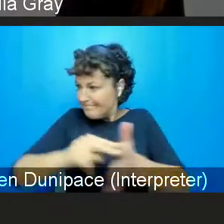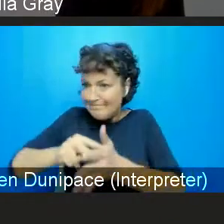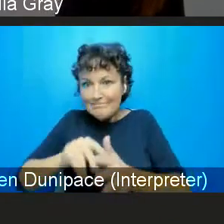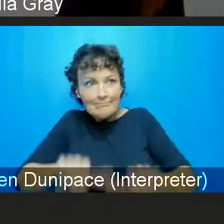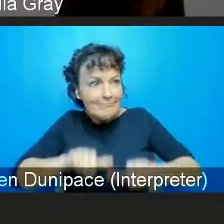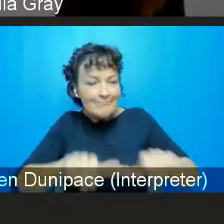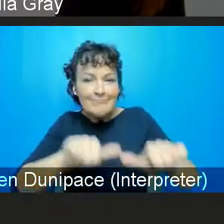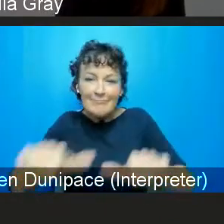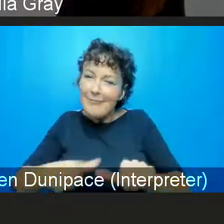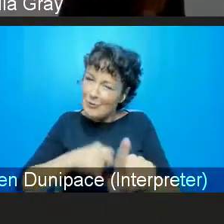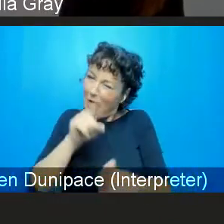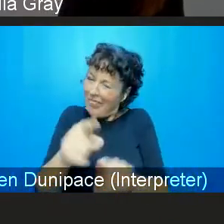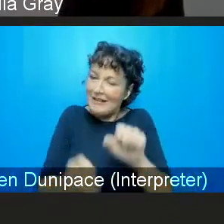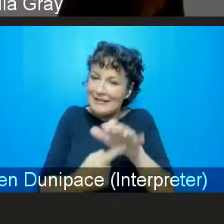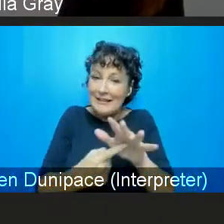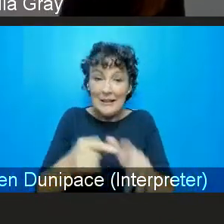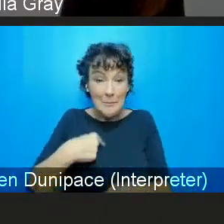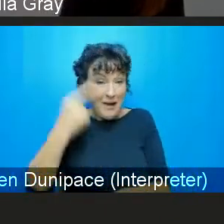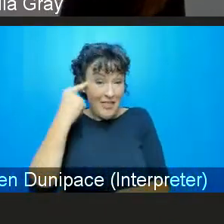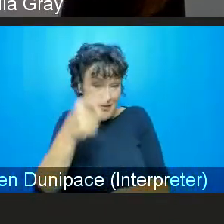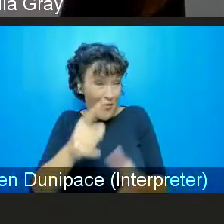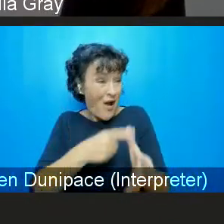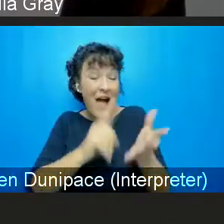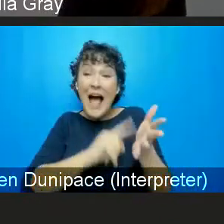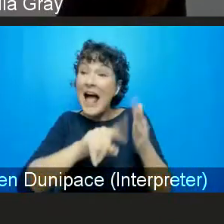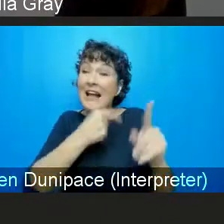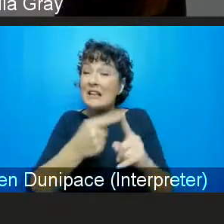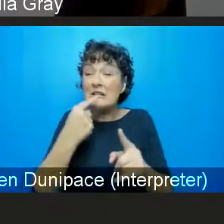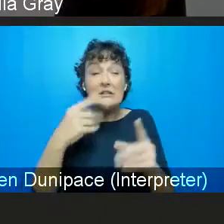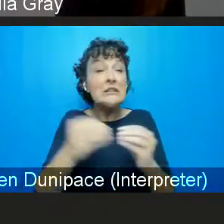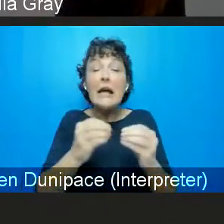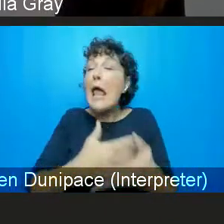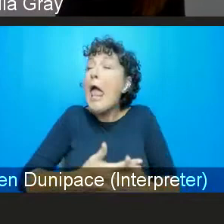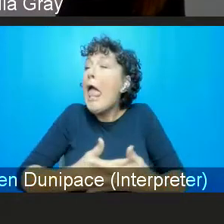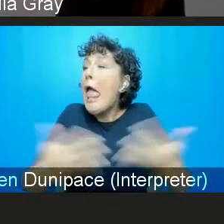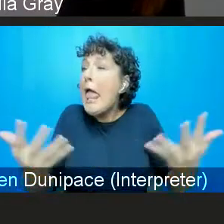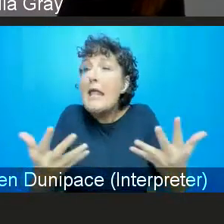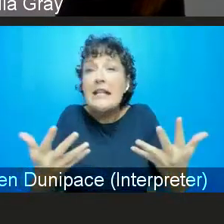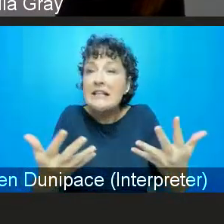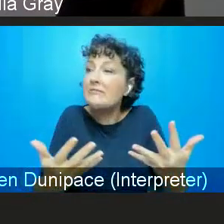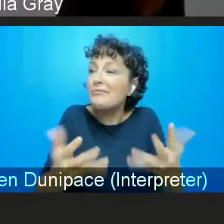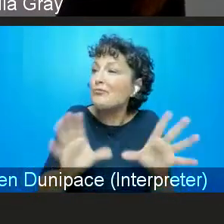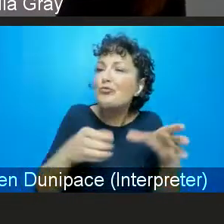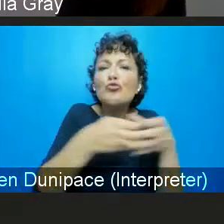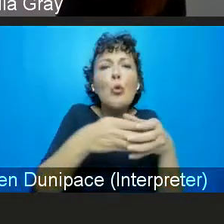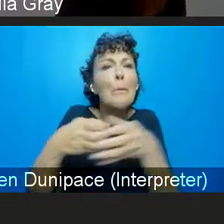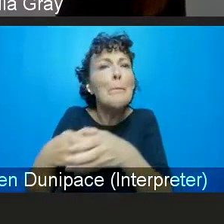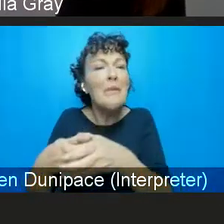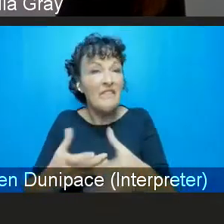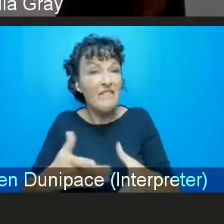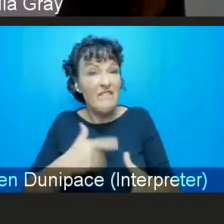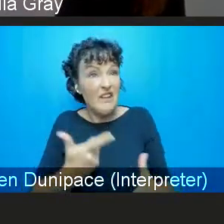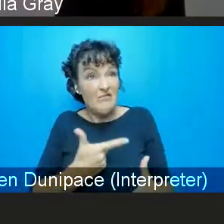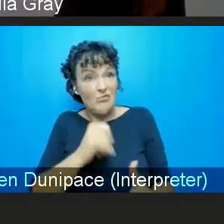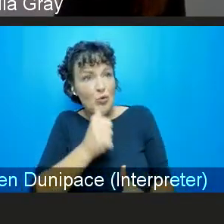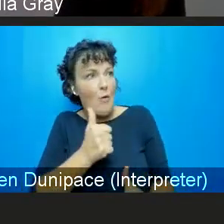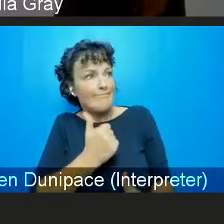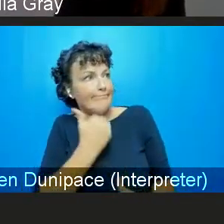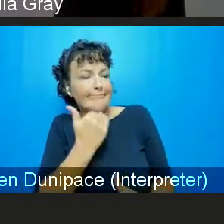as Alex said, for any underrepresented group where we're trying to make the employment experience as inclusive as